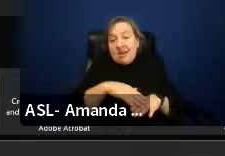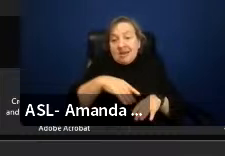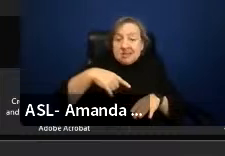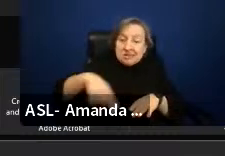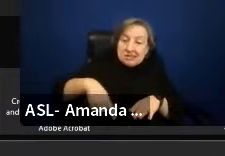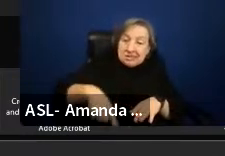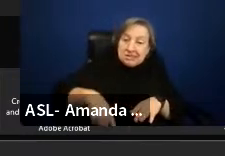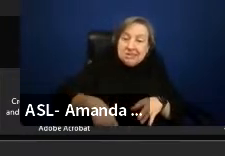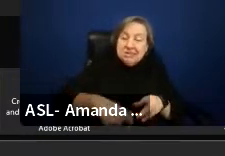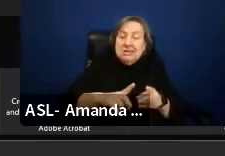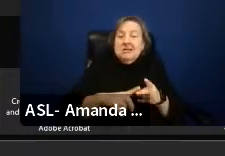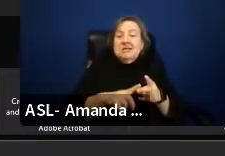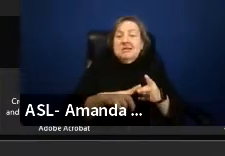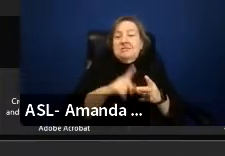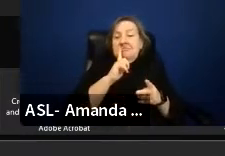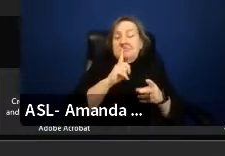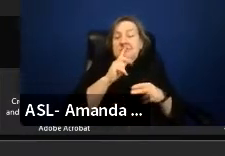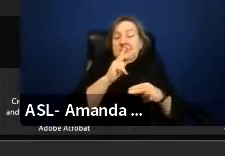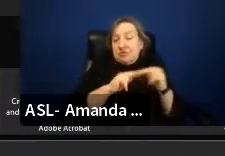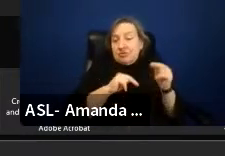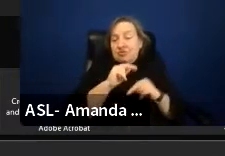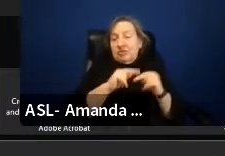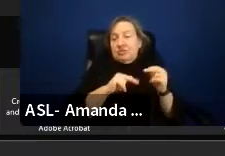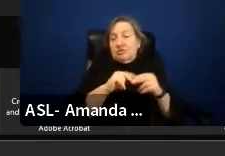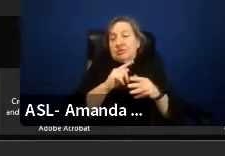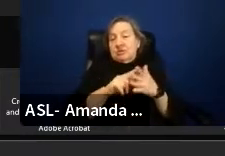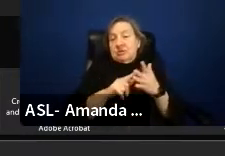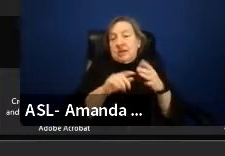the construction activities that need to occur?